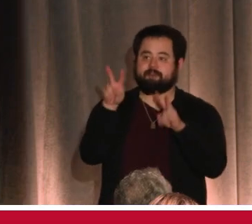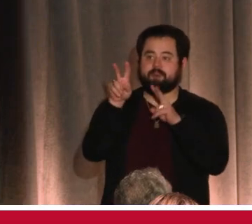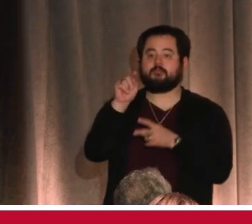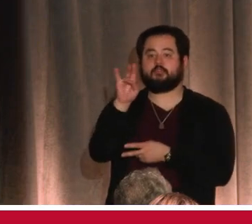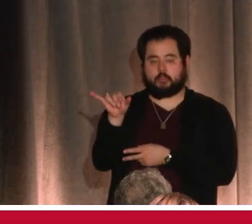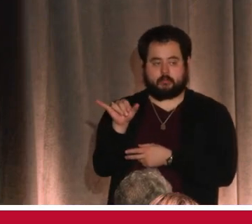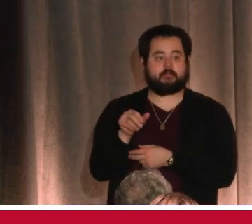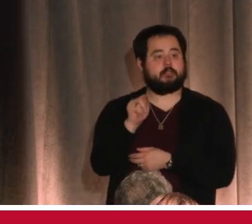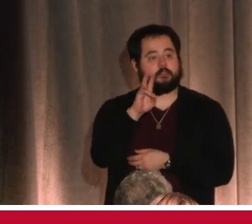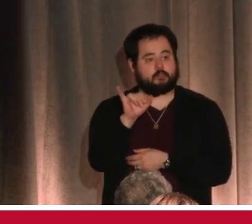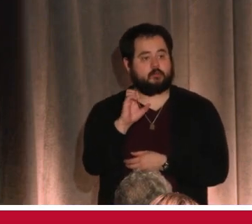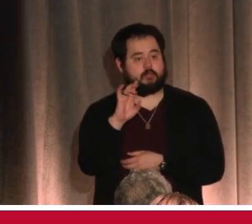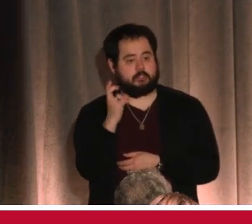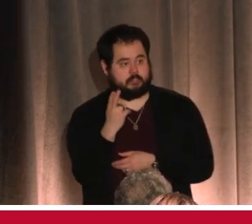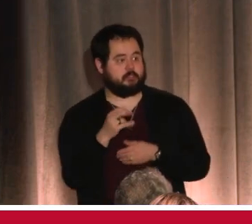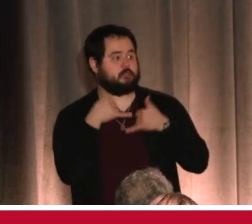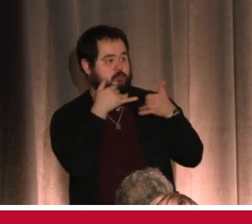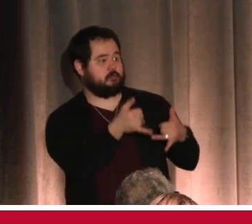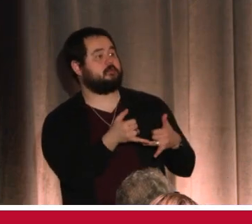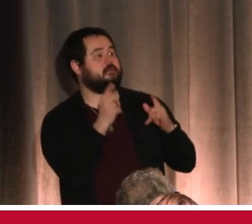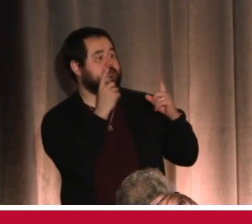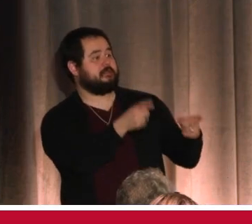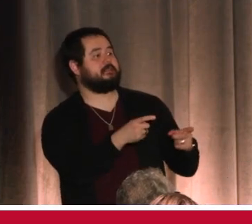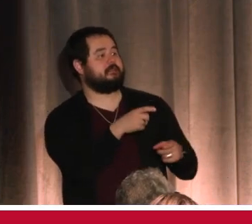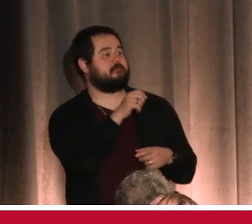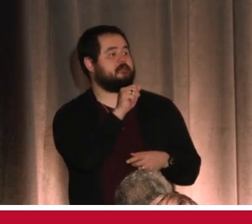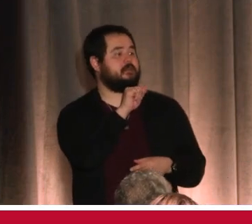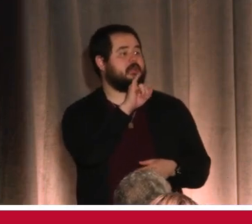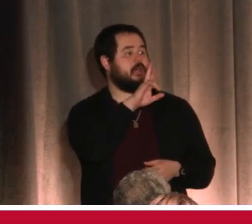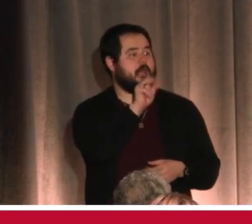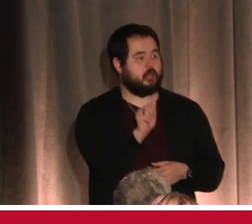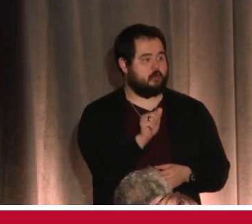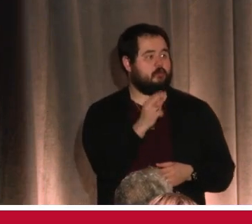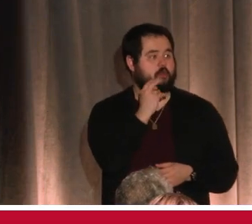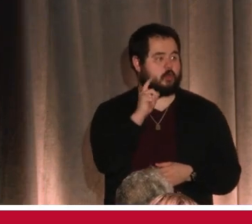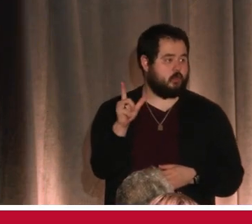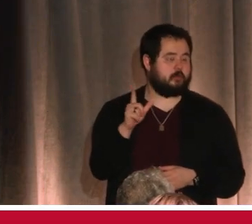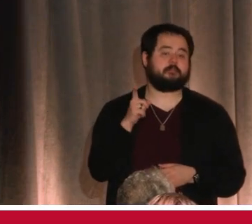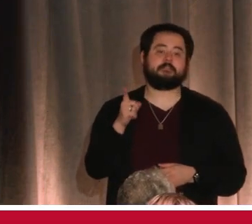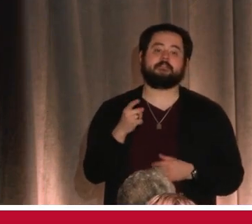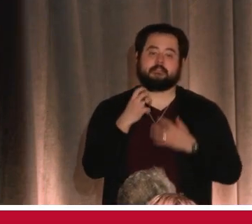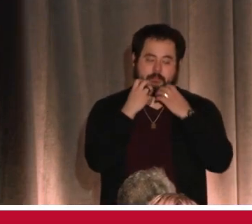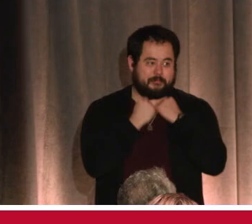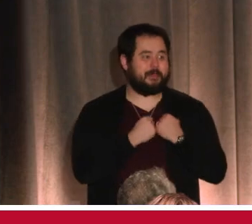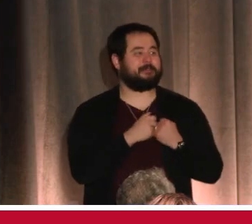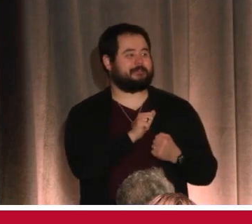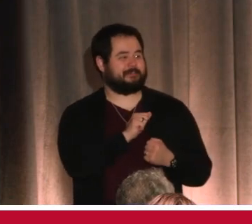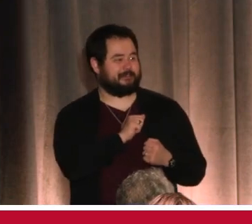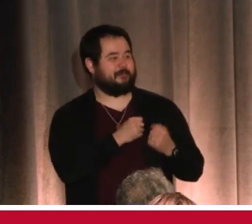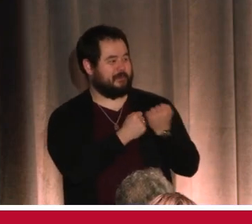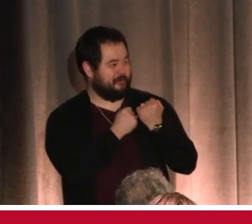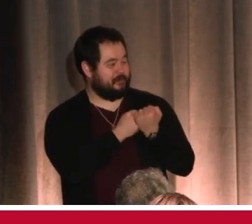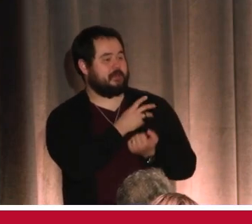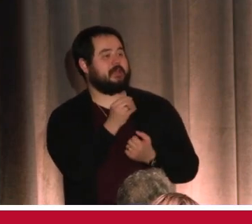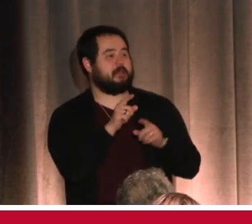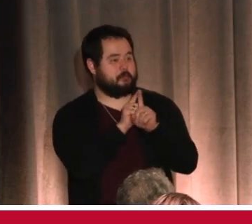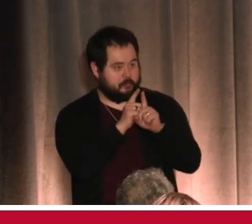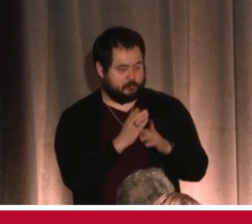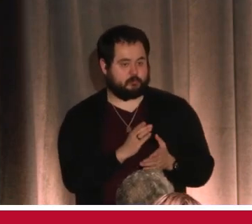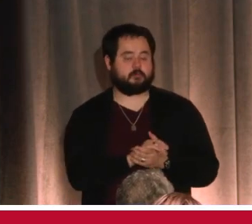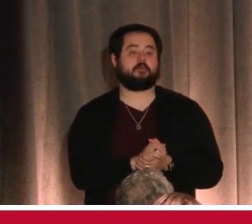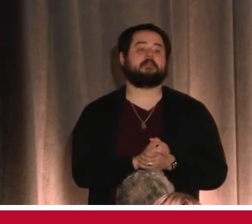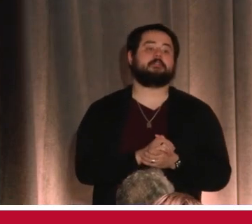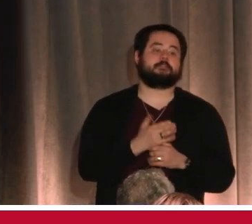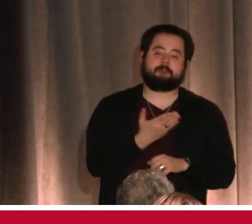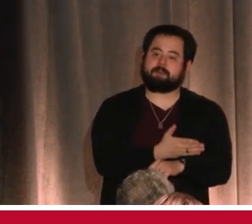Tony Leach Award to Ira Hall. Ira is a passionate self-advocate and mentor, who has made significant strides